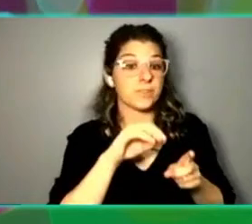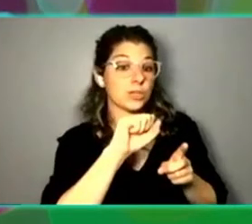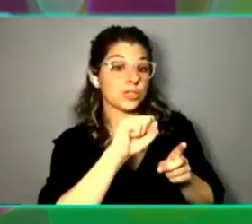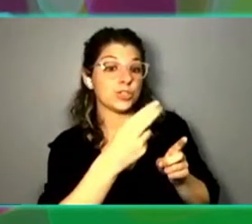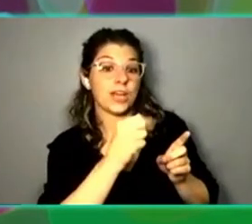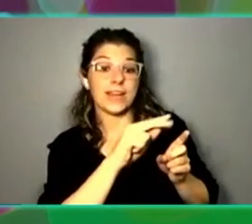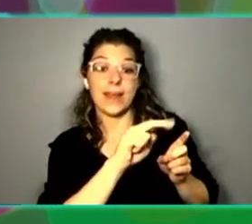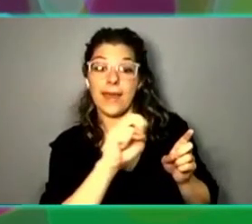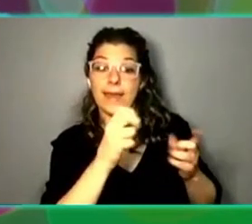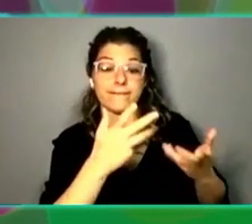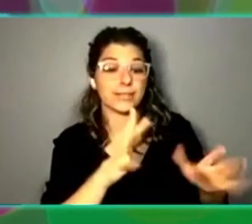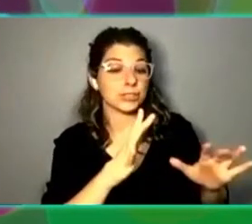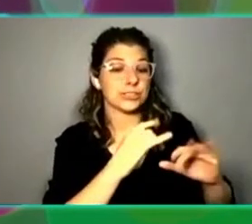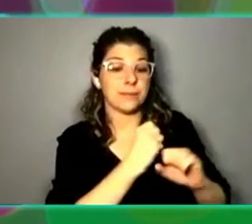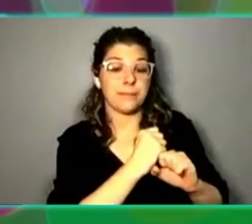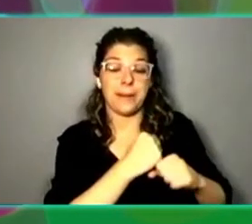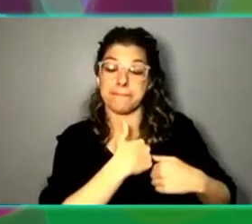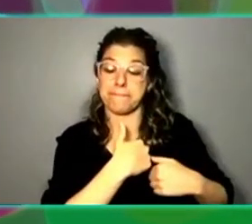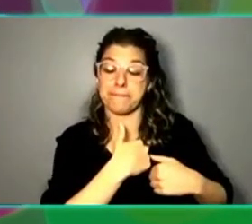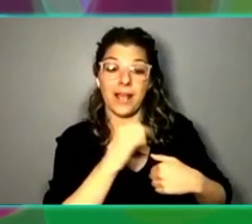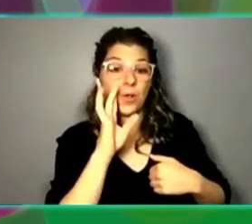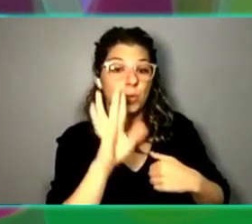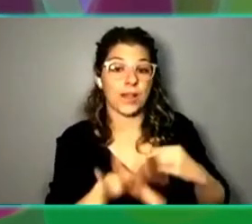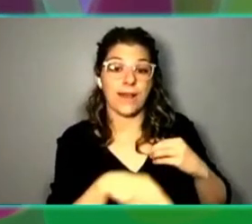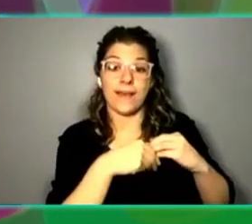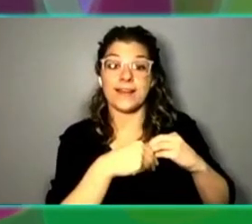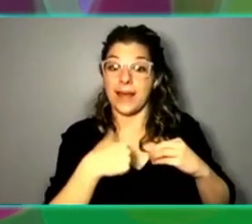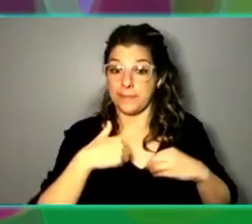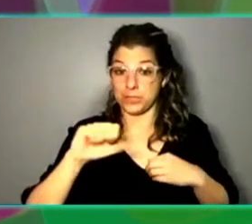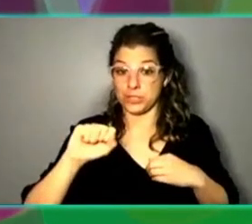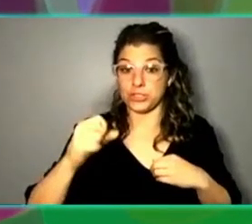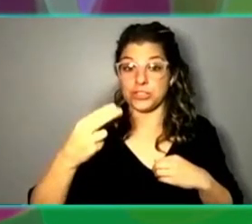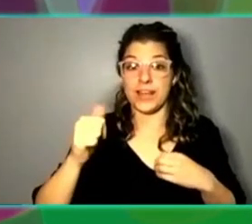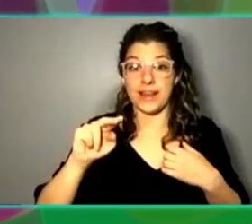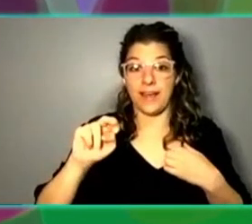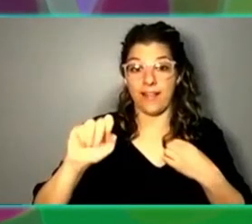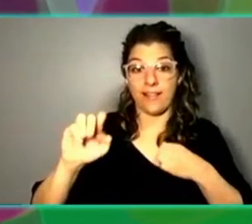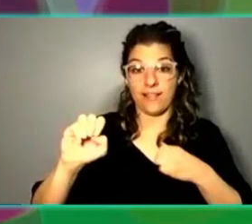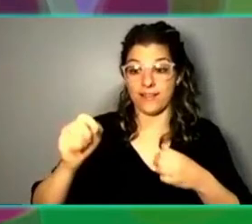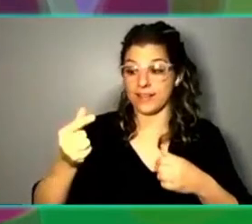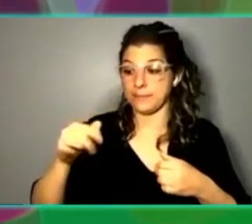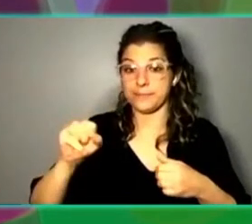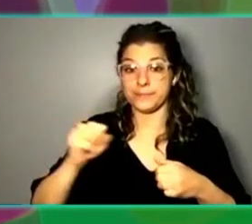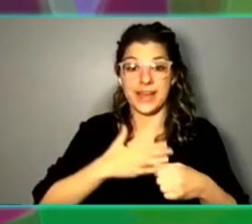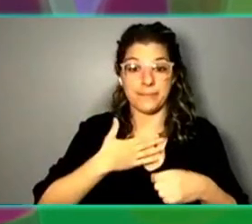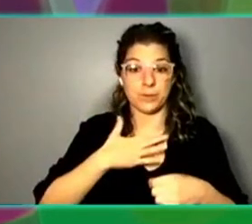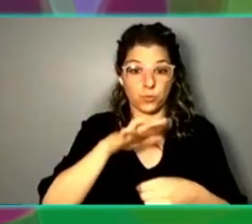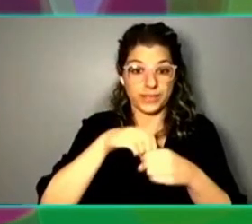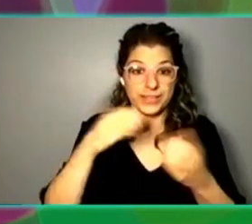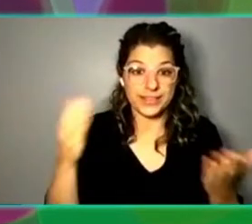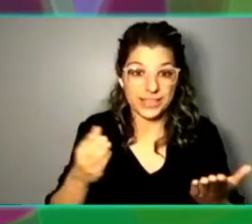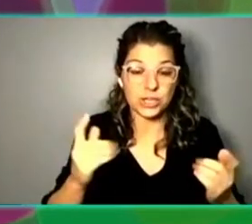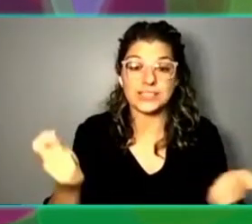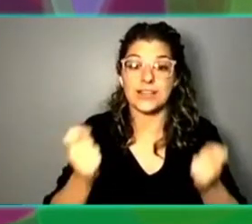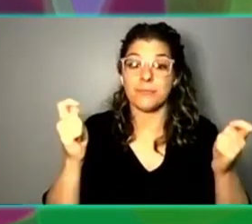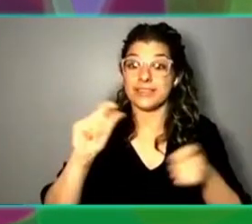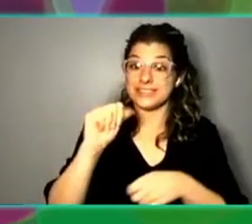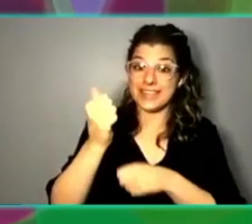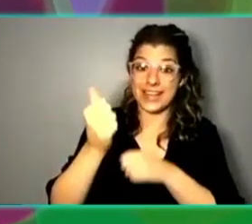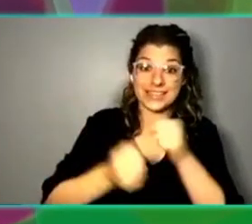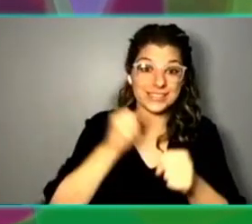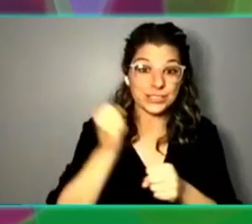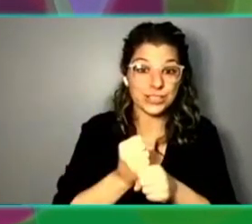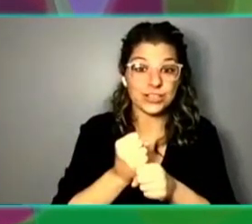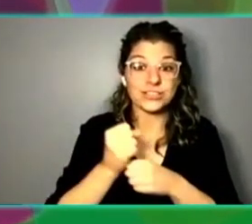it up. I'm going to say, yes, I'm Chanel Gibbs, happy to be on this panel and to be celebrating 10 years of